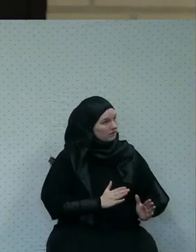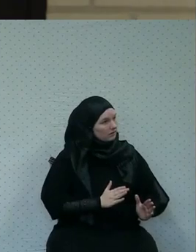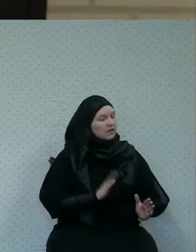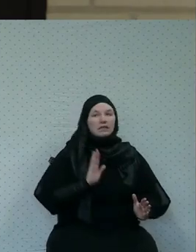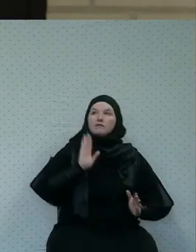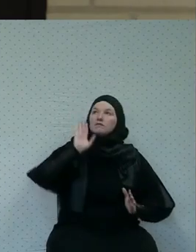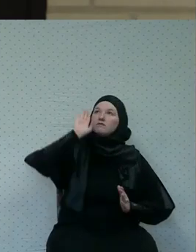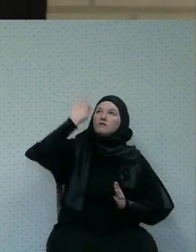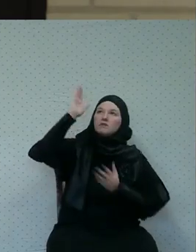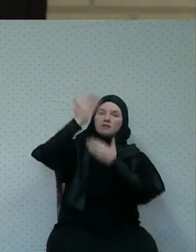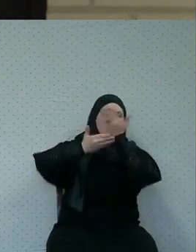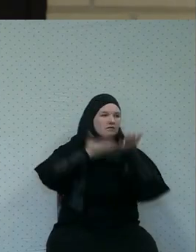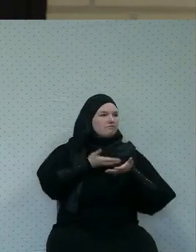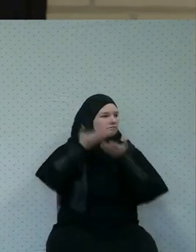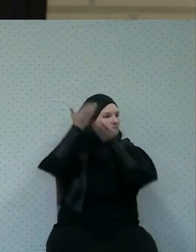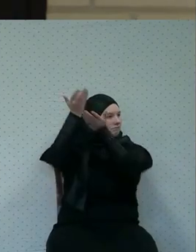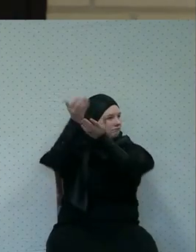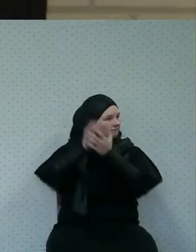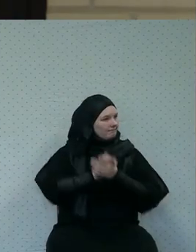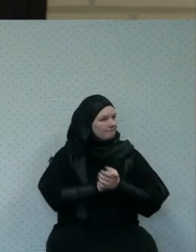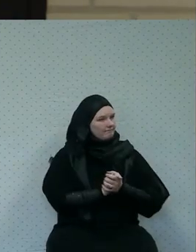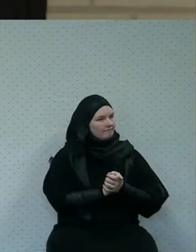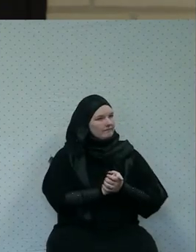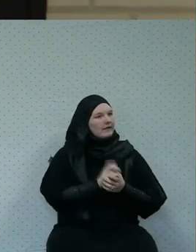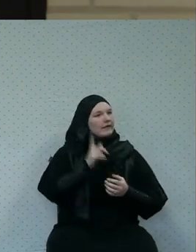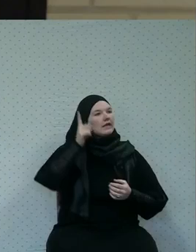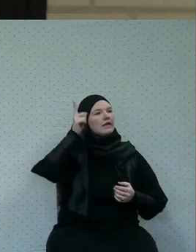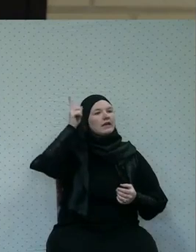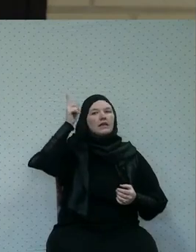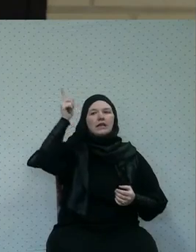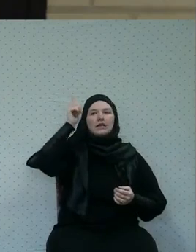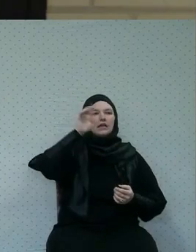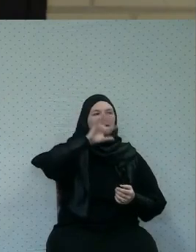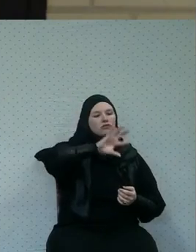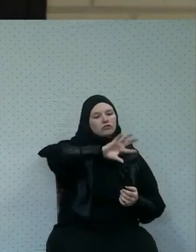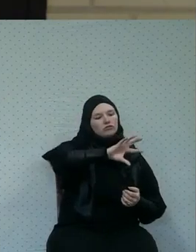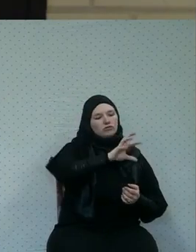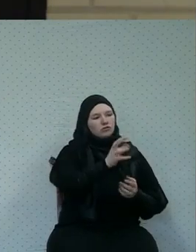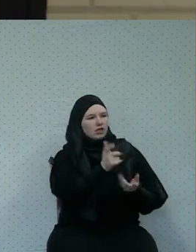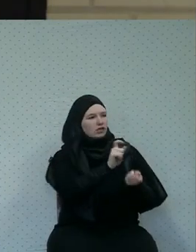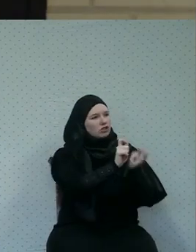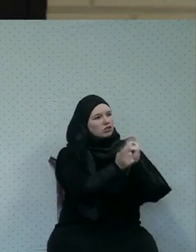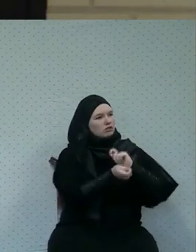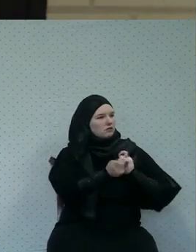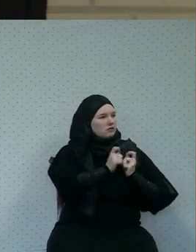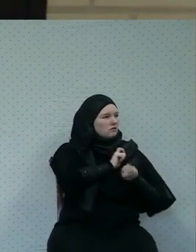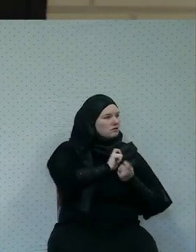Allah subhanahu wa ta'ala. And he can turn it and turn it over this way or that